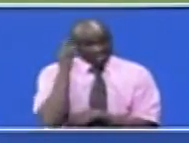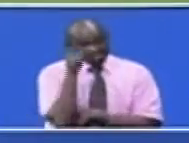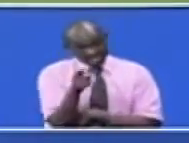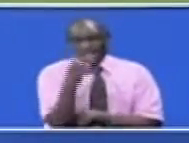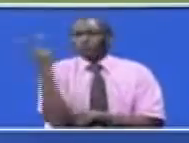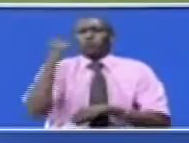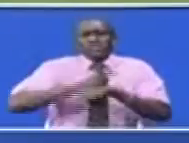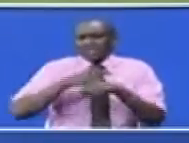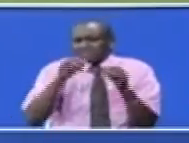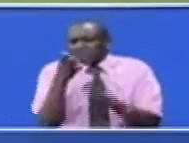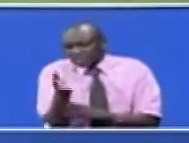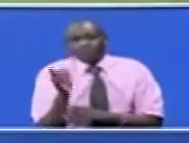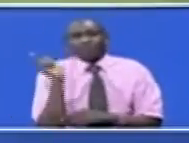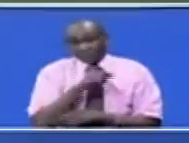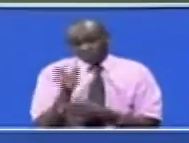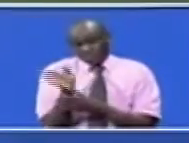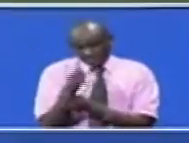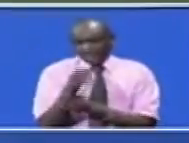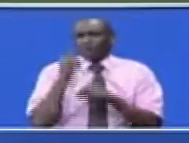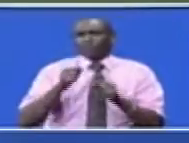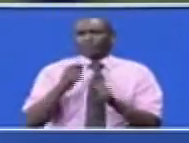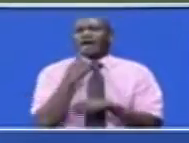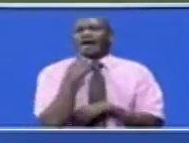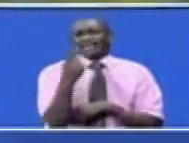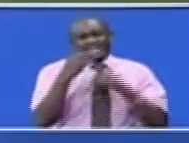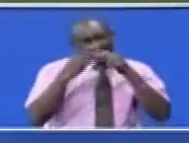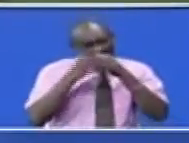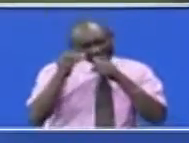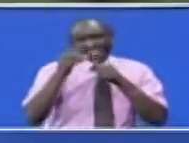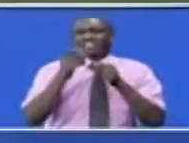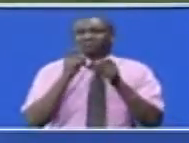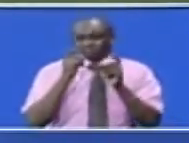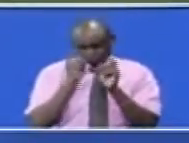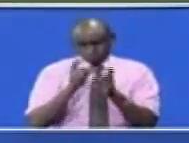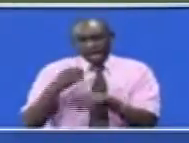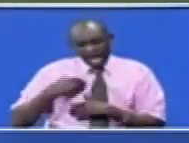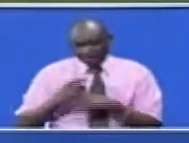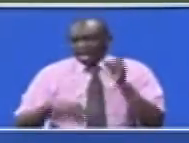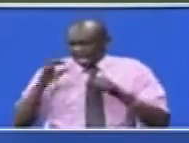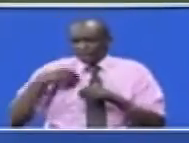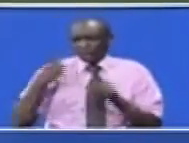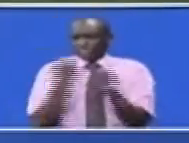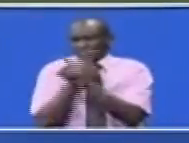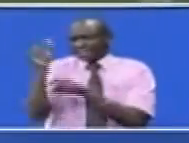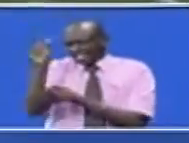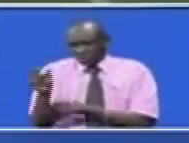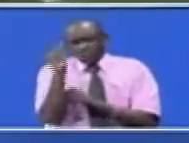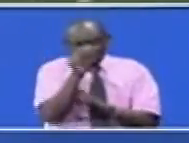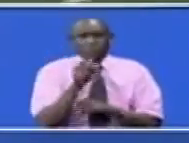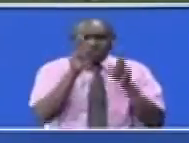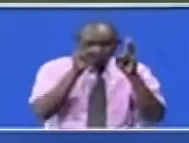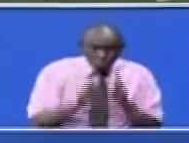two-day trials that will end on Thursday brought together a total of 108 young talents who qualified in the regional tryouts held in